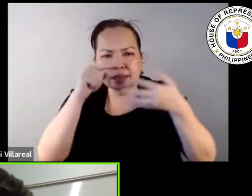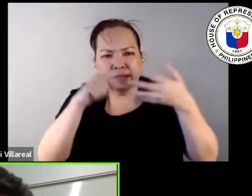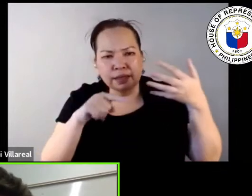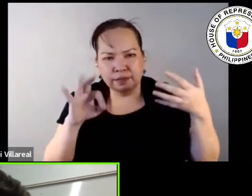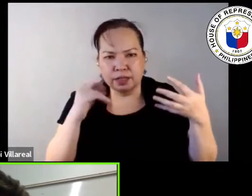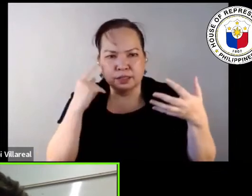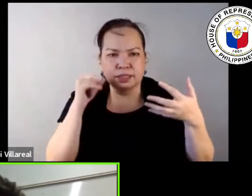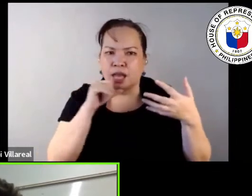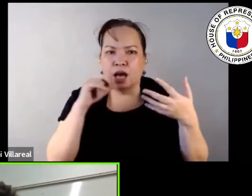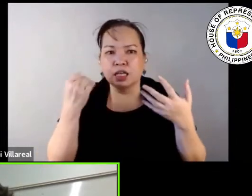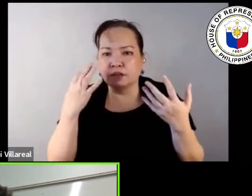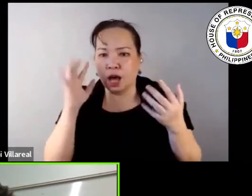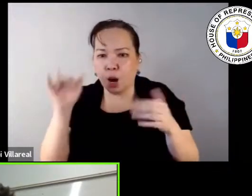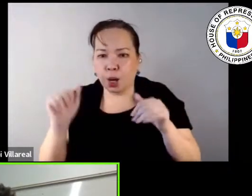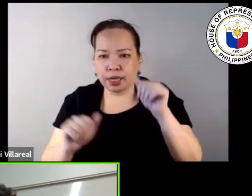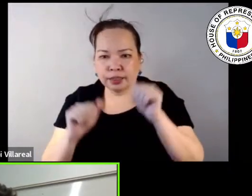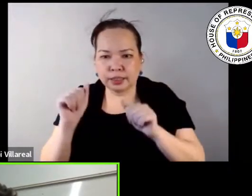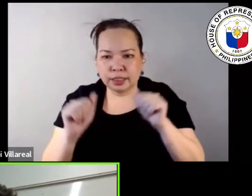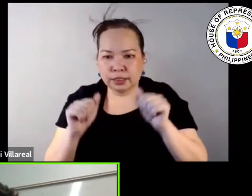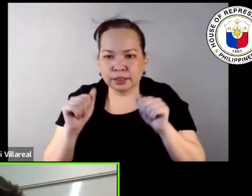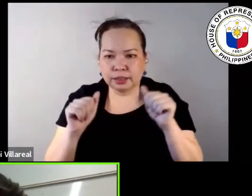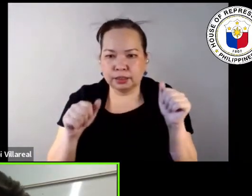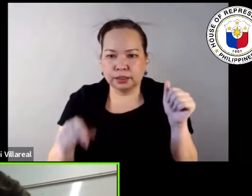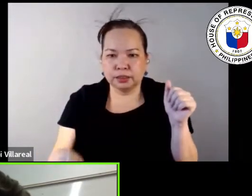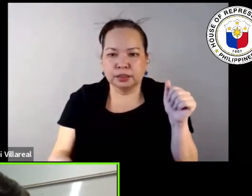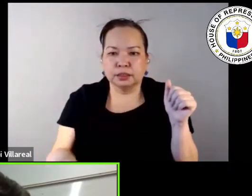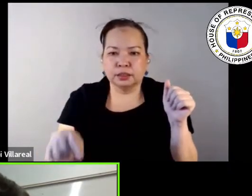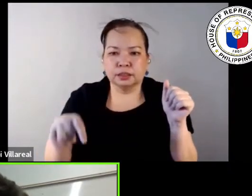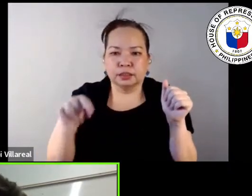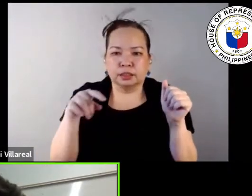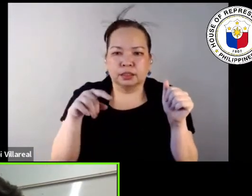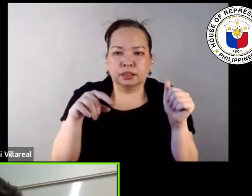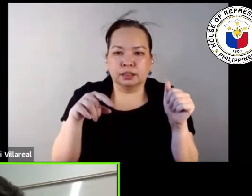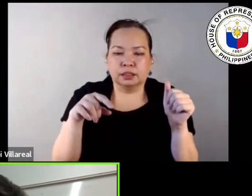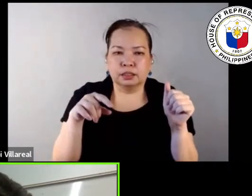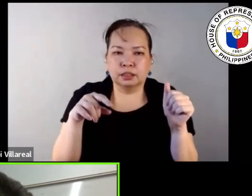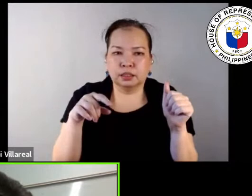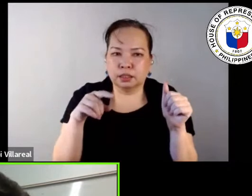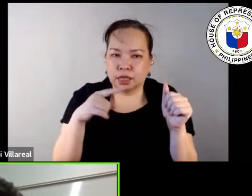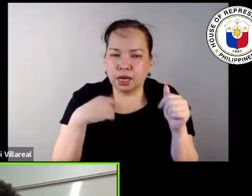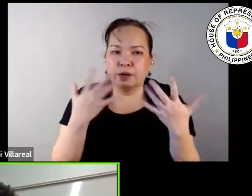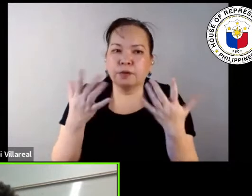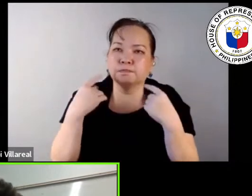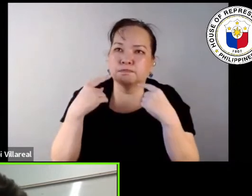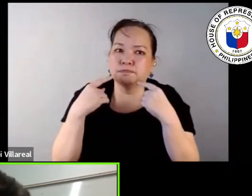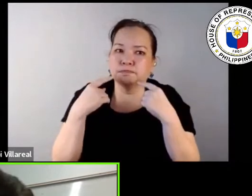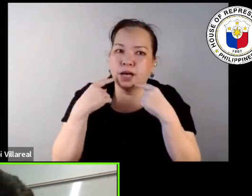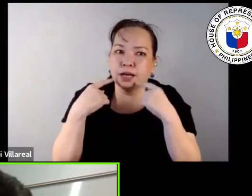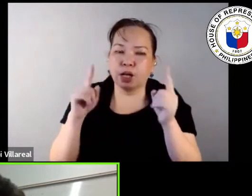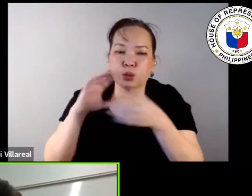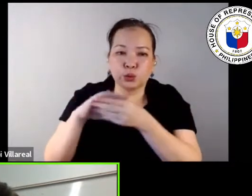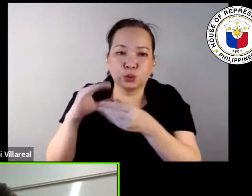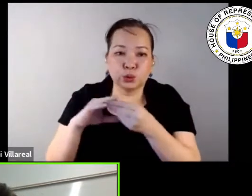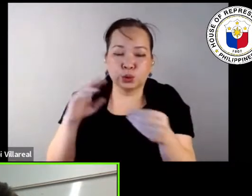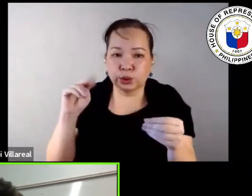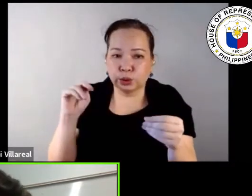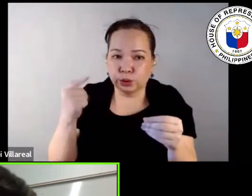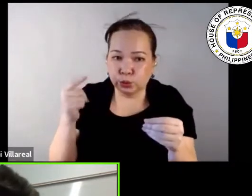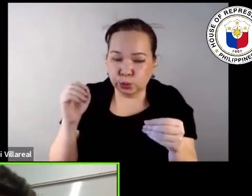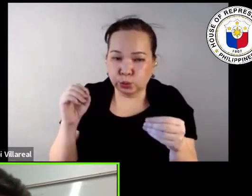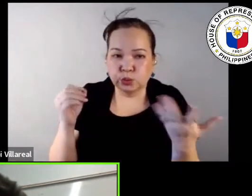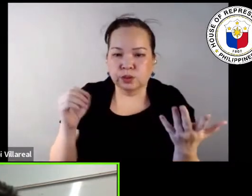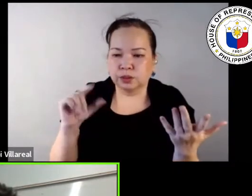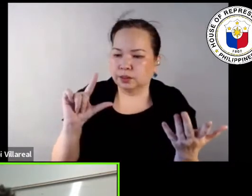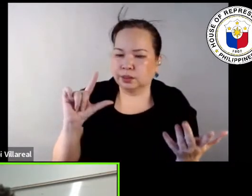mother tongue-based education, and also the local mother tongue success stories of NGOs LGUs